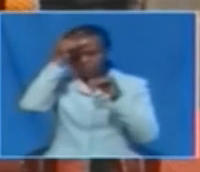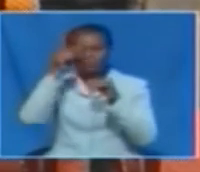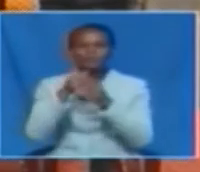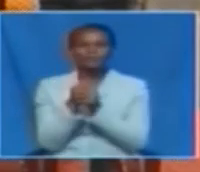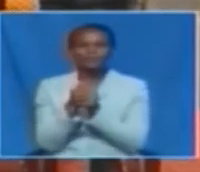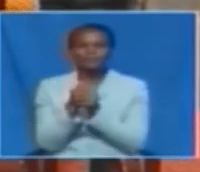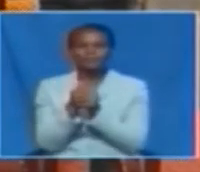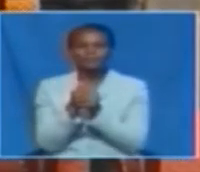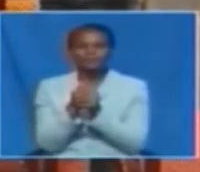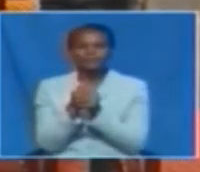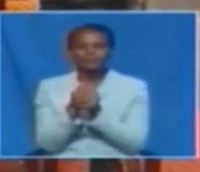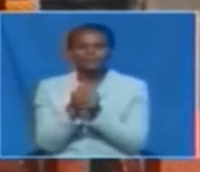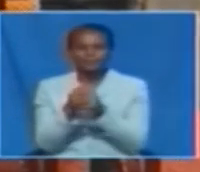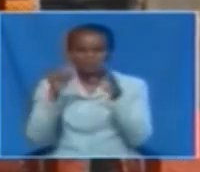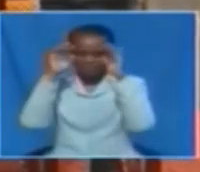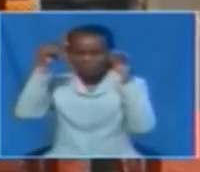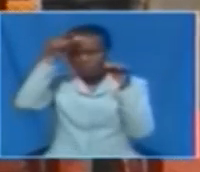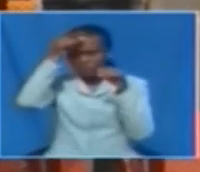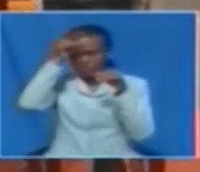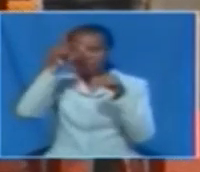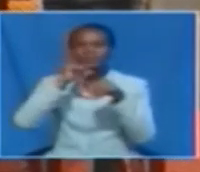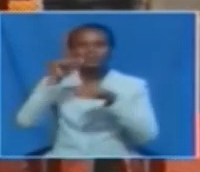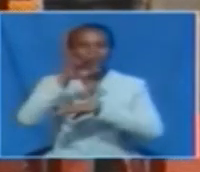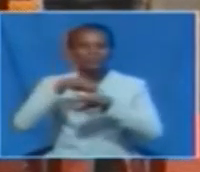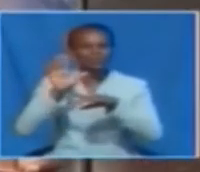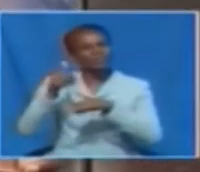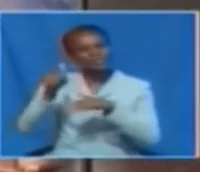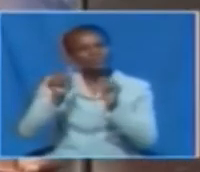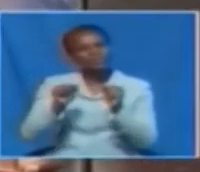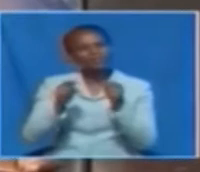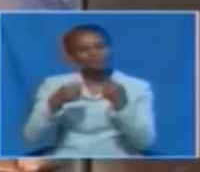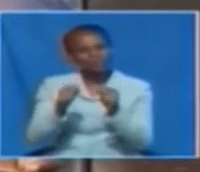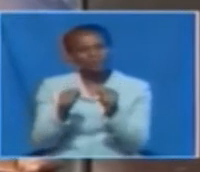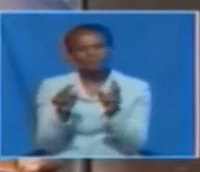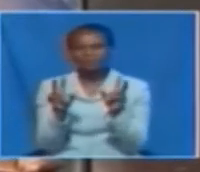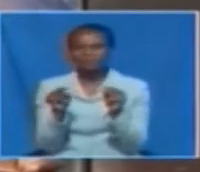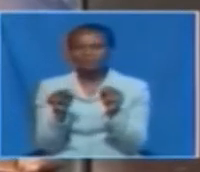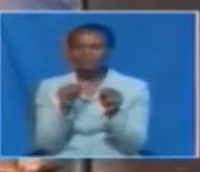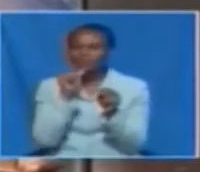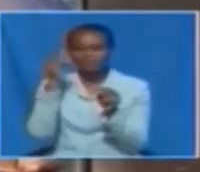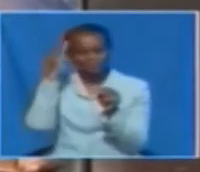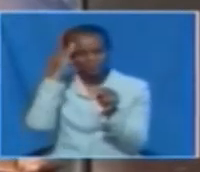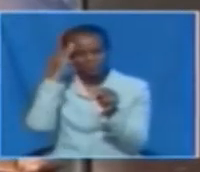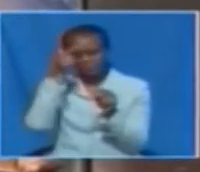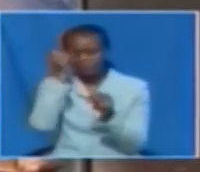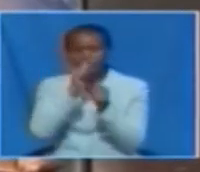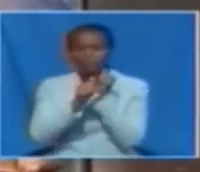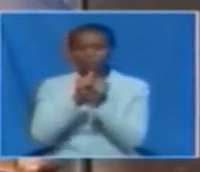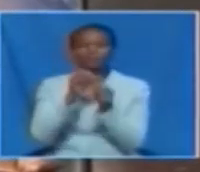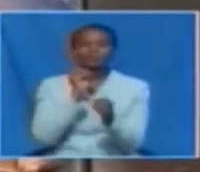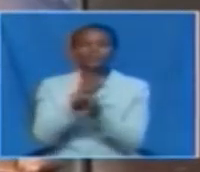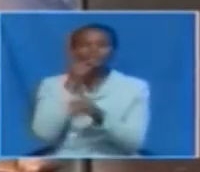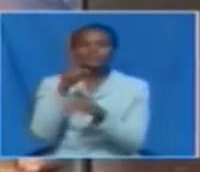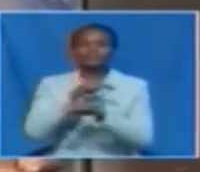Lungu, for instance, didn't call for this, would you have initiated? I don't know. I don't know. Because like I've said, it's the